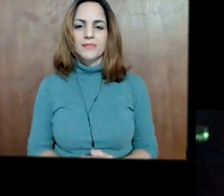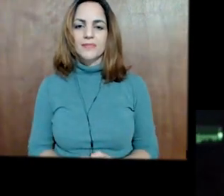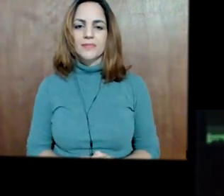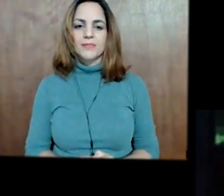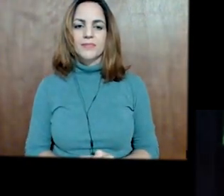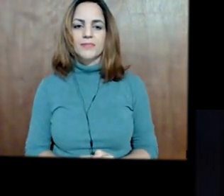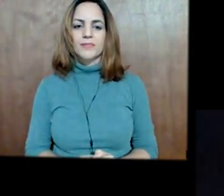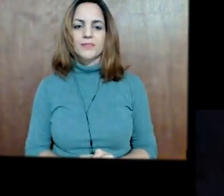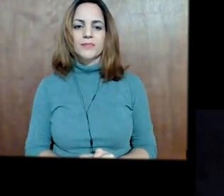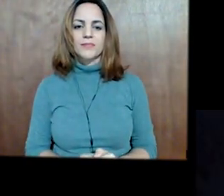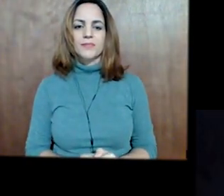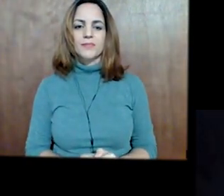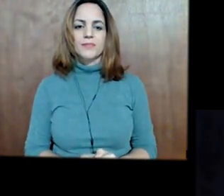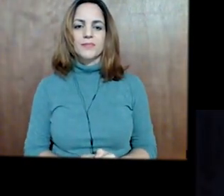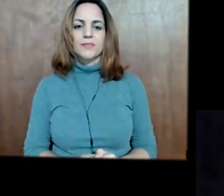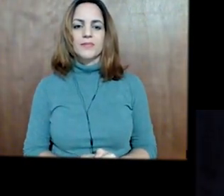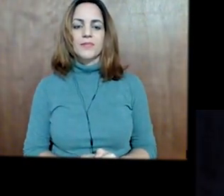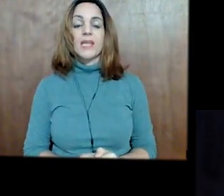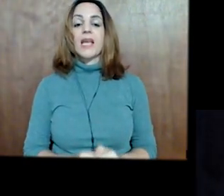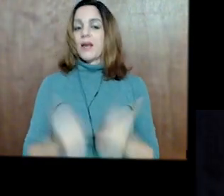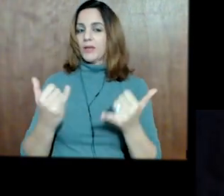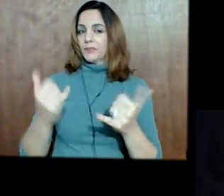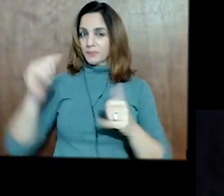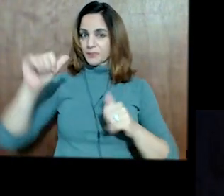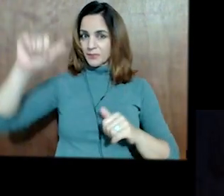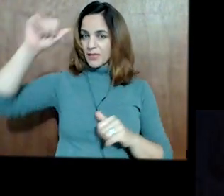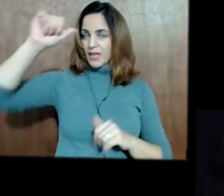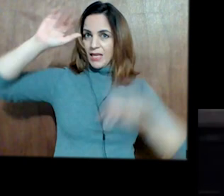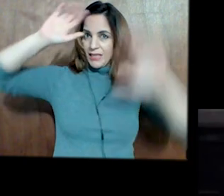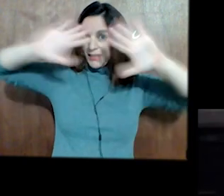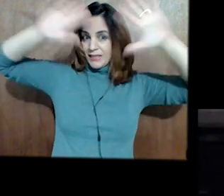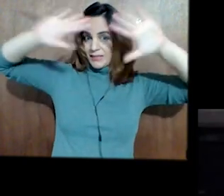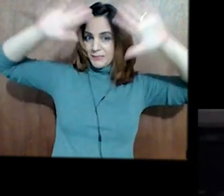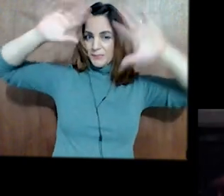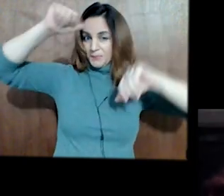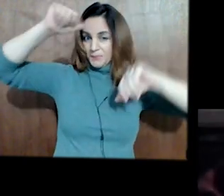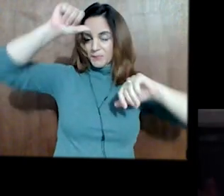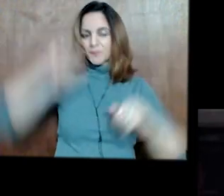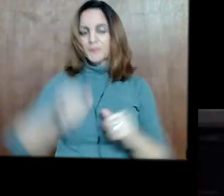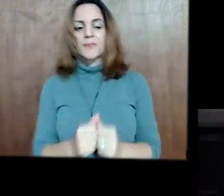It was a Sunday. The action was scheduled to begin at 12 noon.